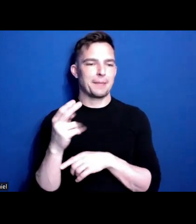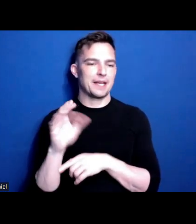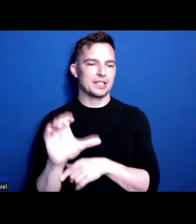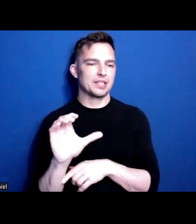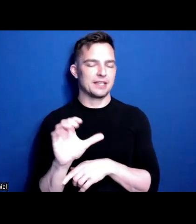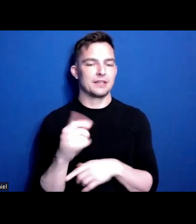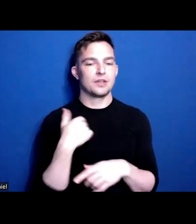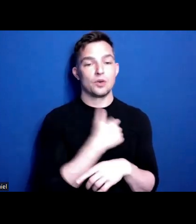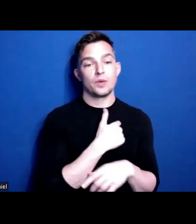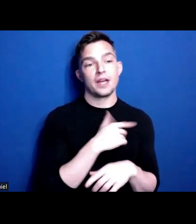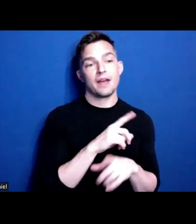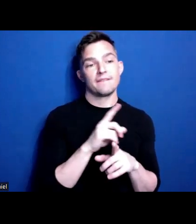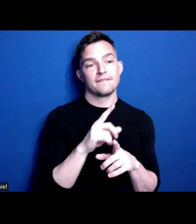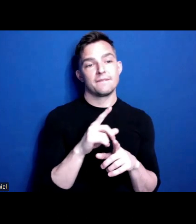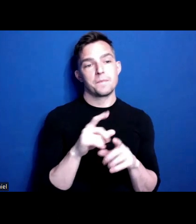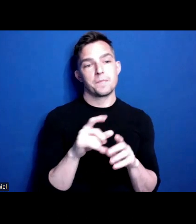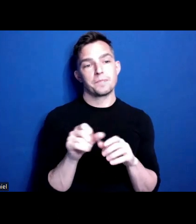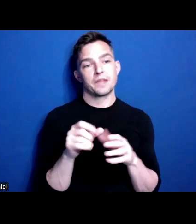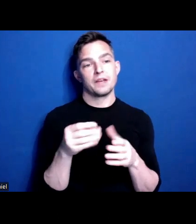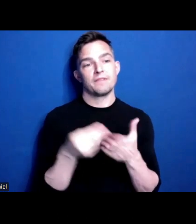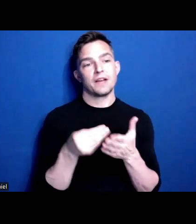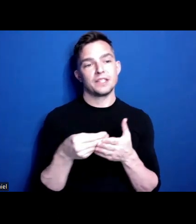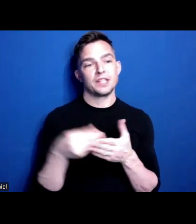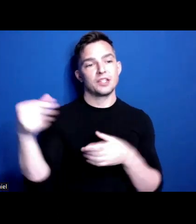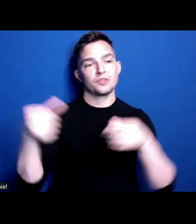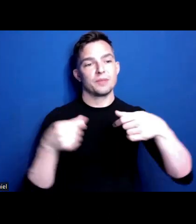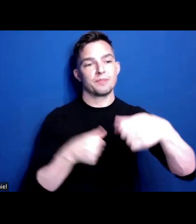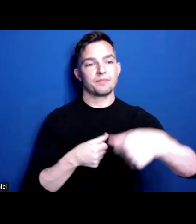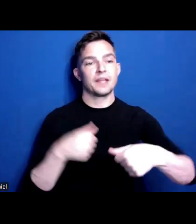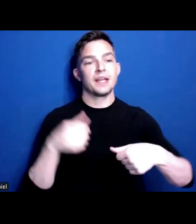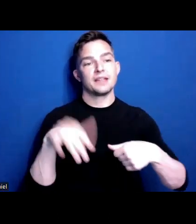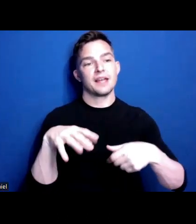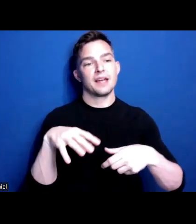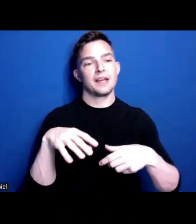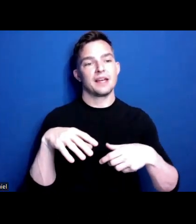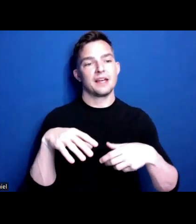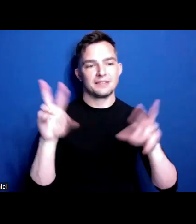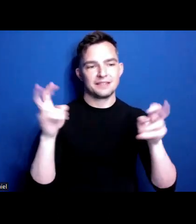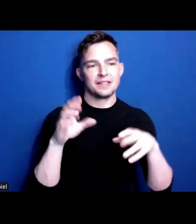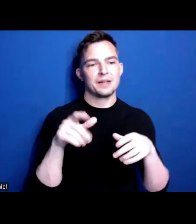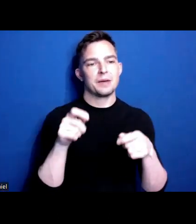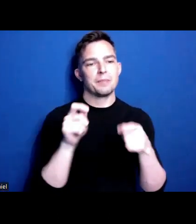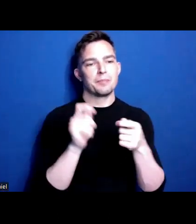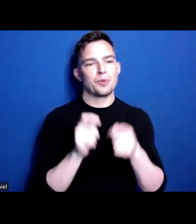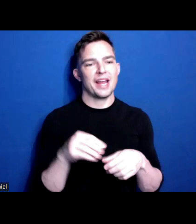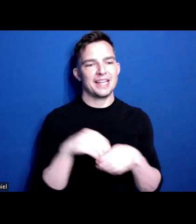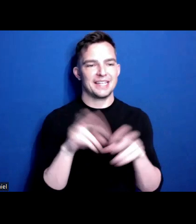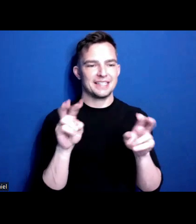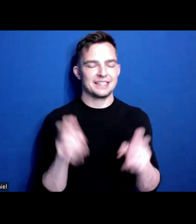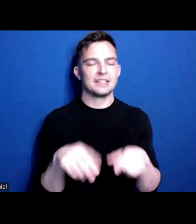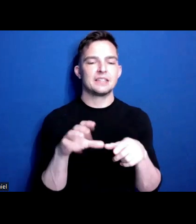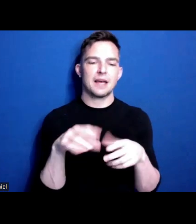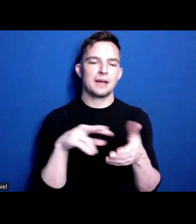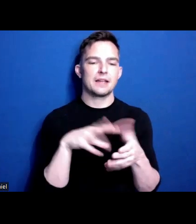funding stream to sustain our CCBHCs, and that includes the Texas Health and Human Services Commission,